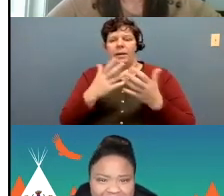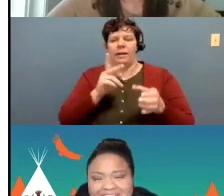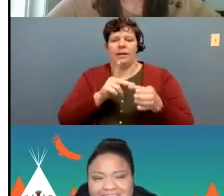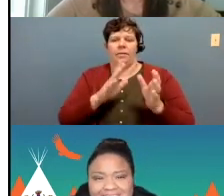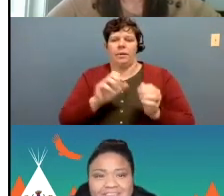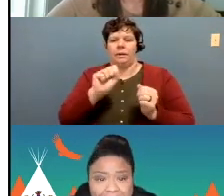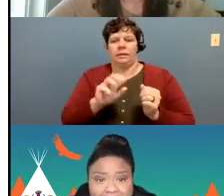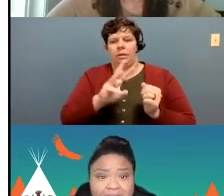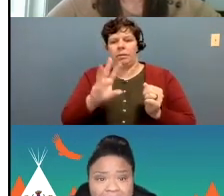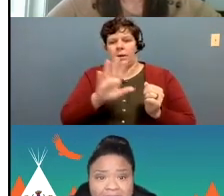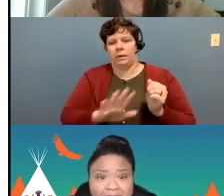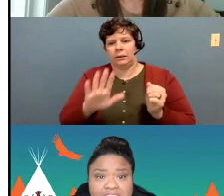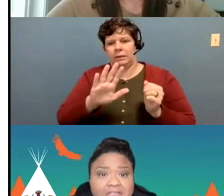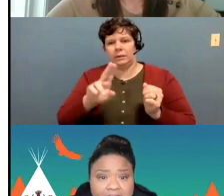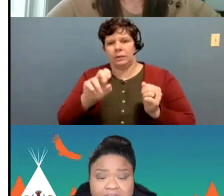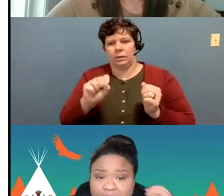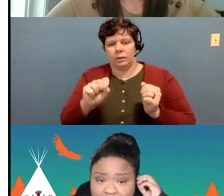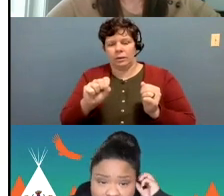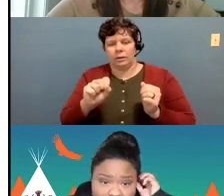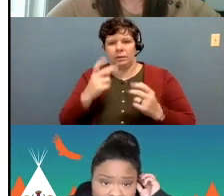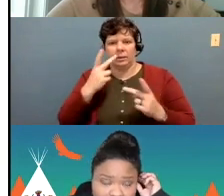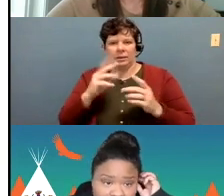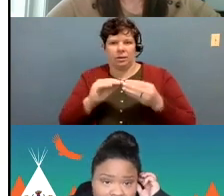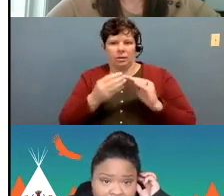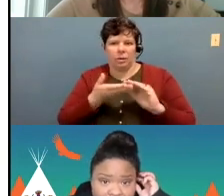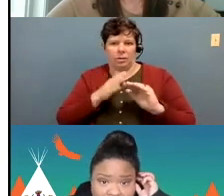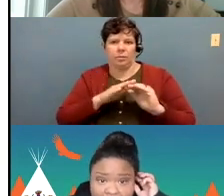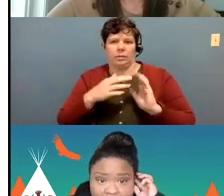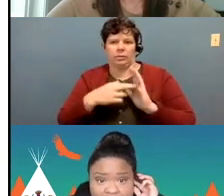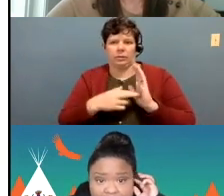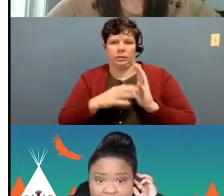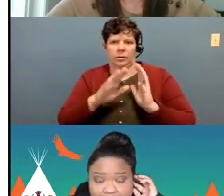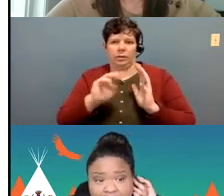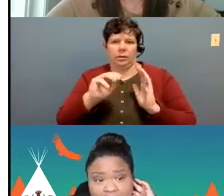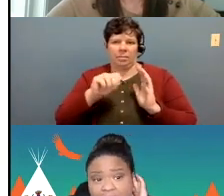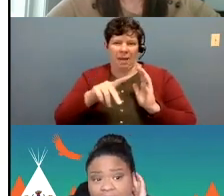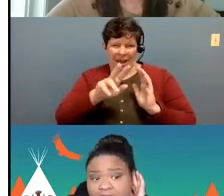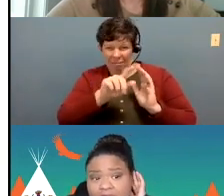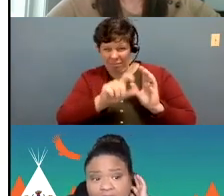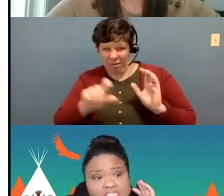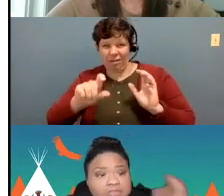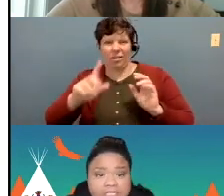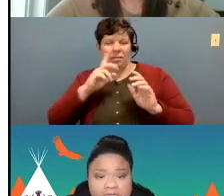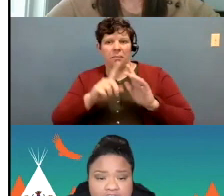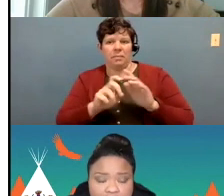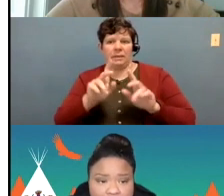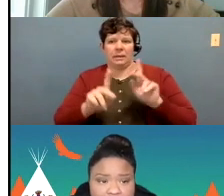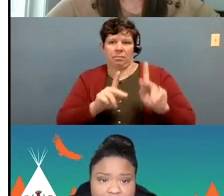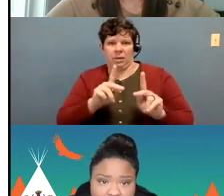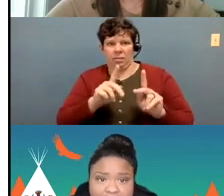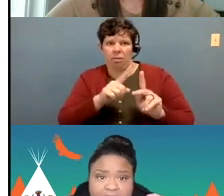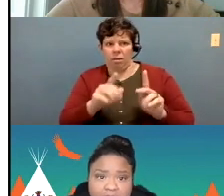Southwestern United States also. We saw that those numbers were high on your map previously. So I hope that they'll reach out to their regional